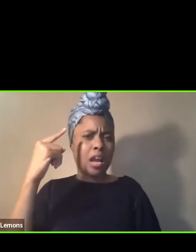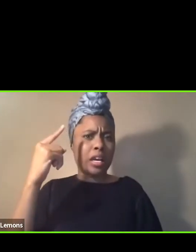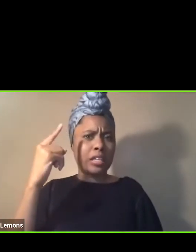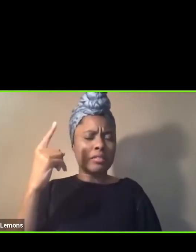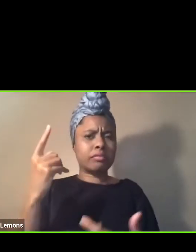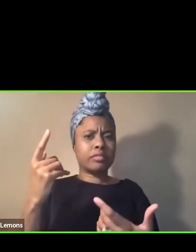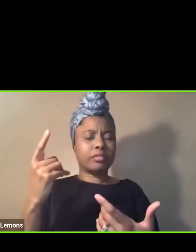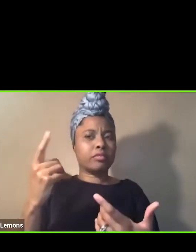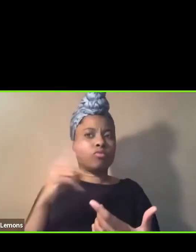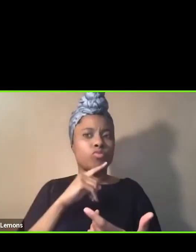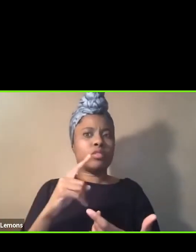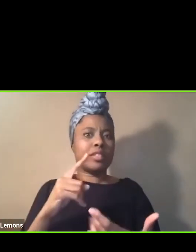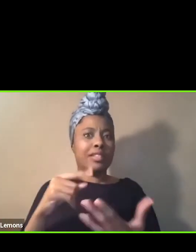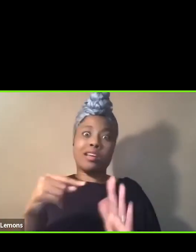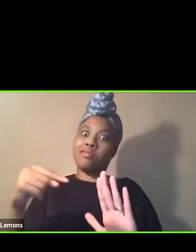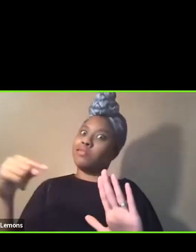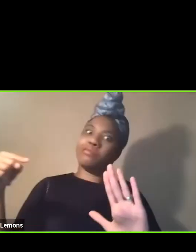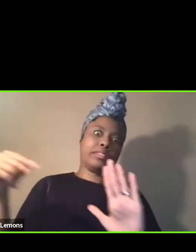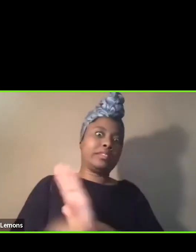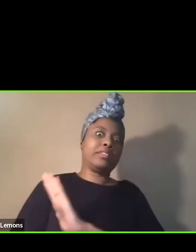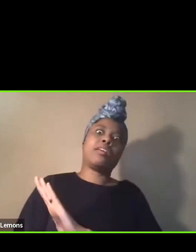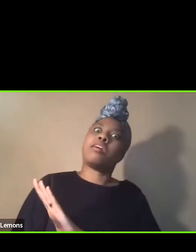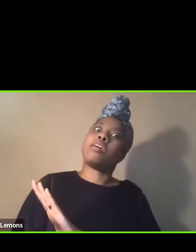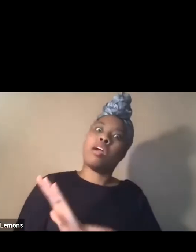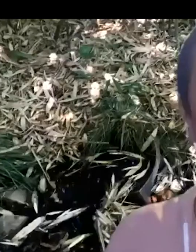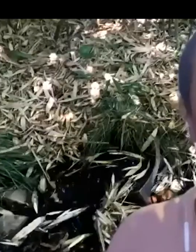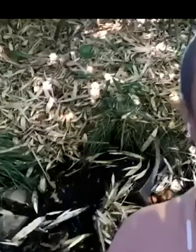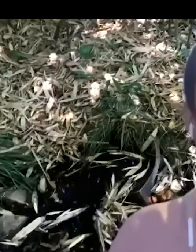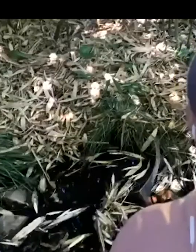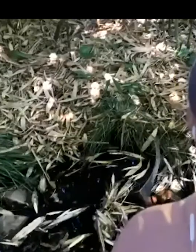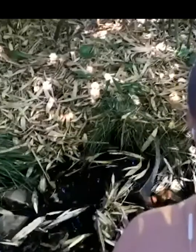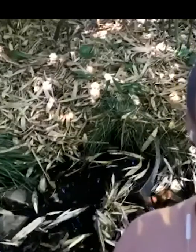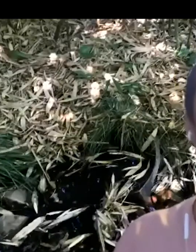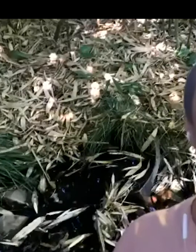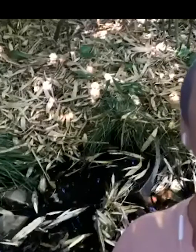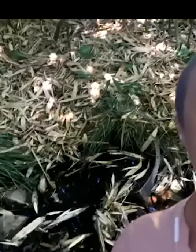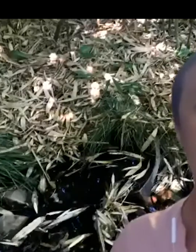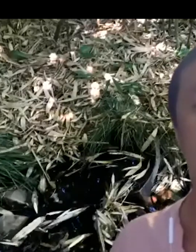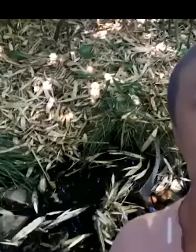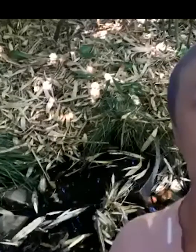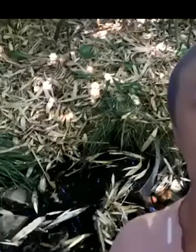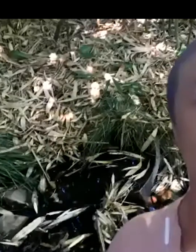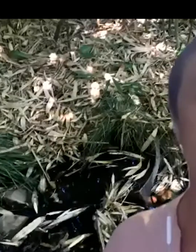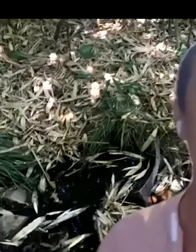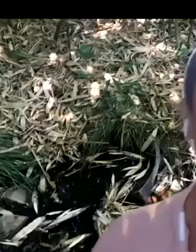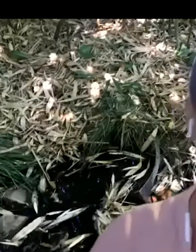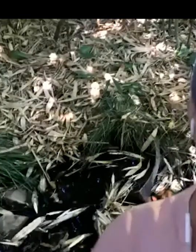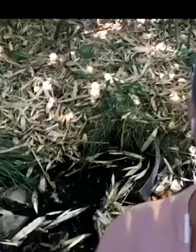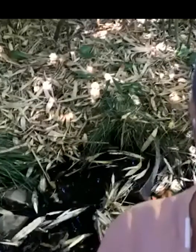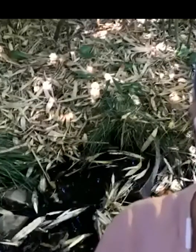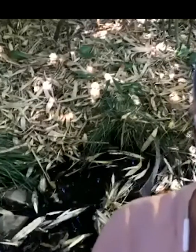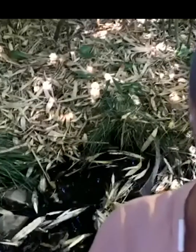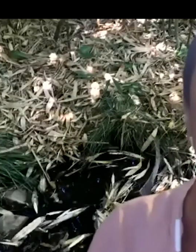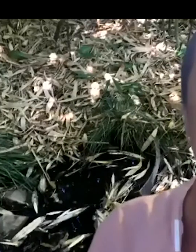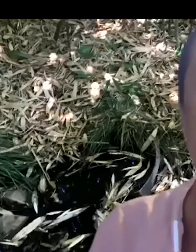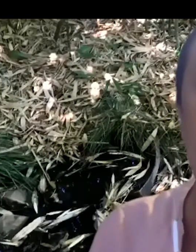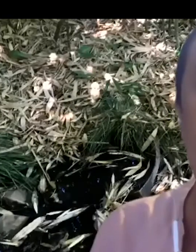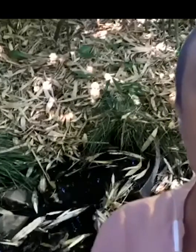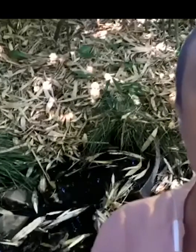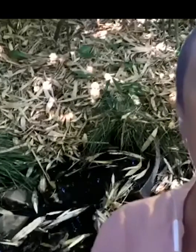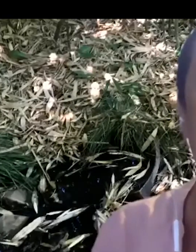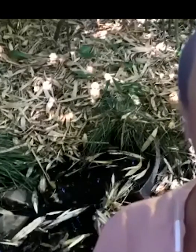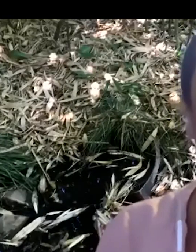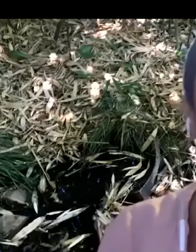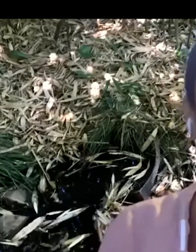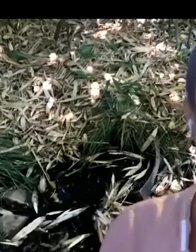it deep. That's what can make it transformative. And I think that is something